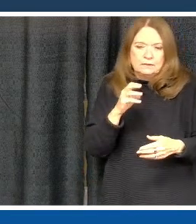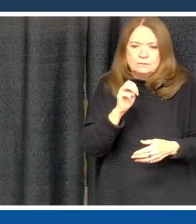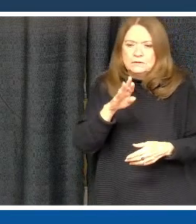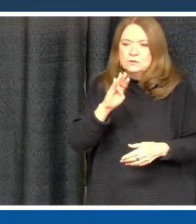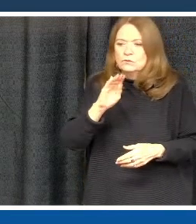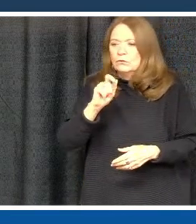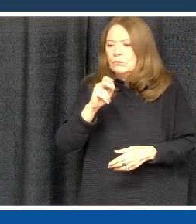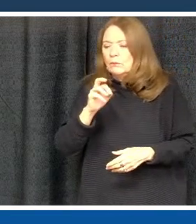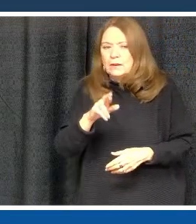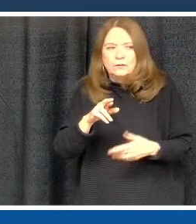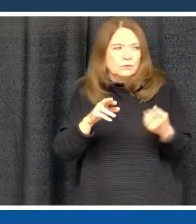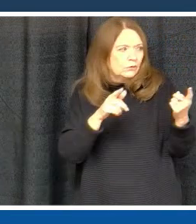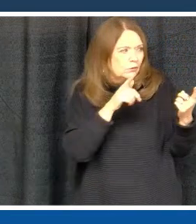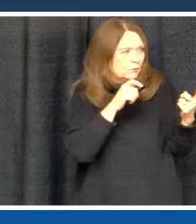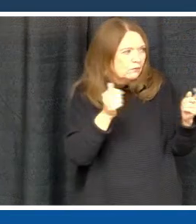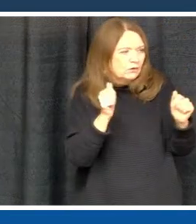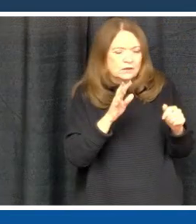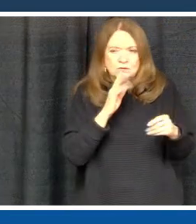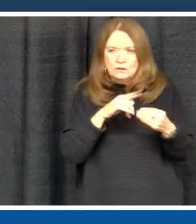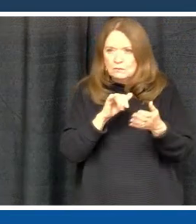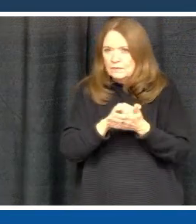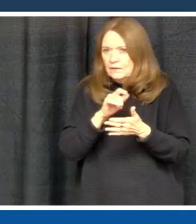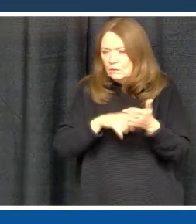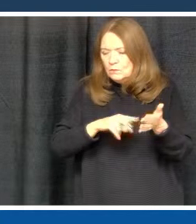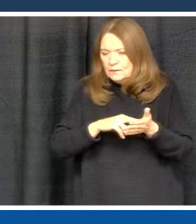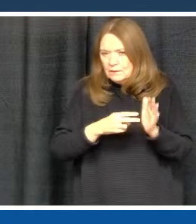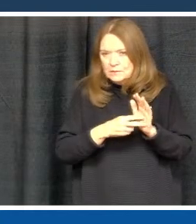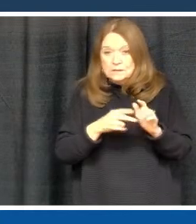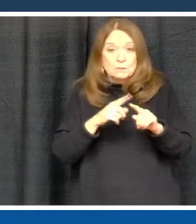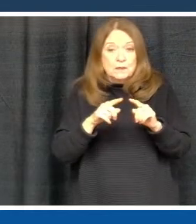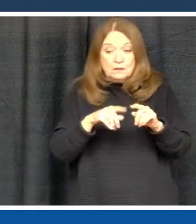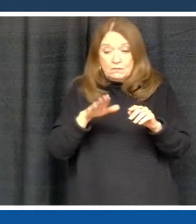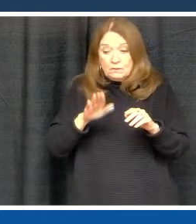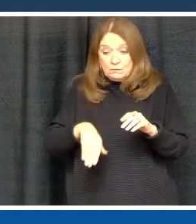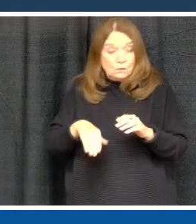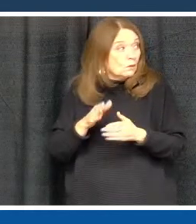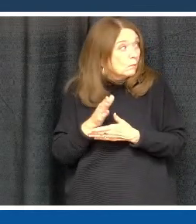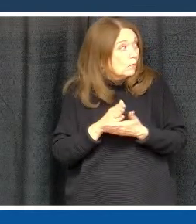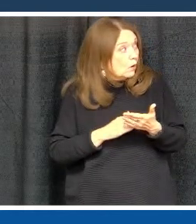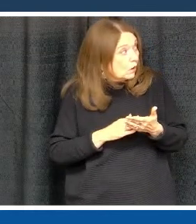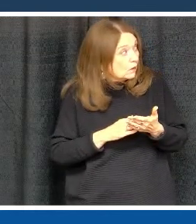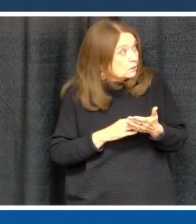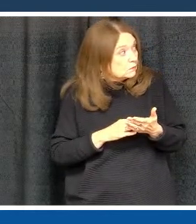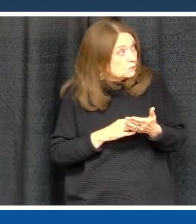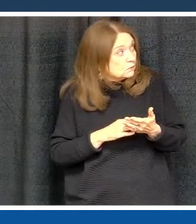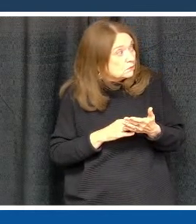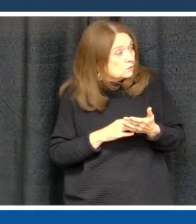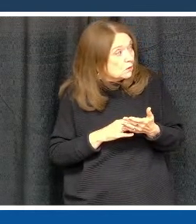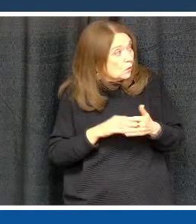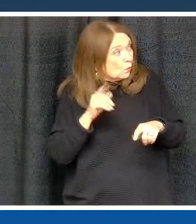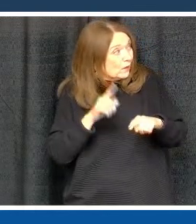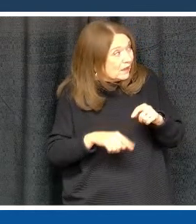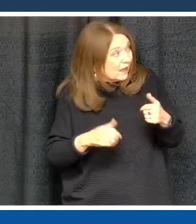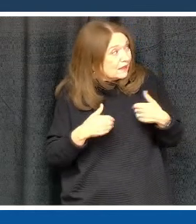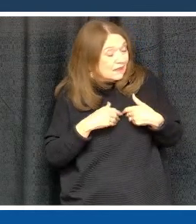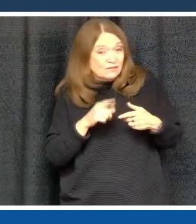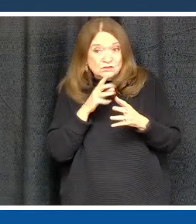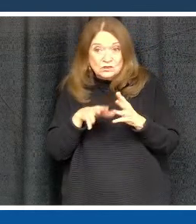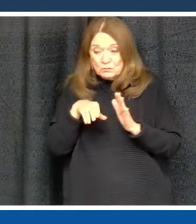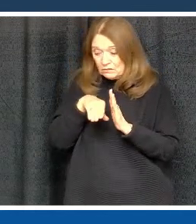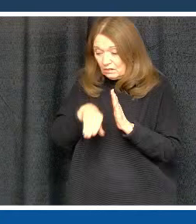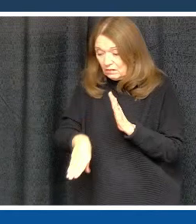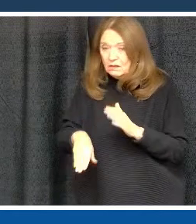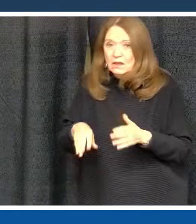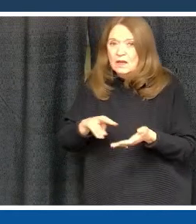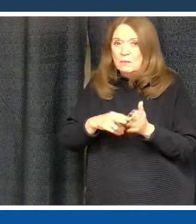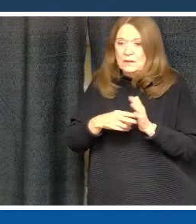Mr. Zach Johnson can speak to what that accounts to. On the lower side of the roadway, we can't have so much fall, and I say fall, we